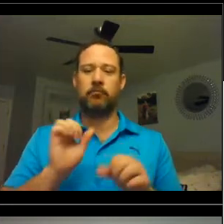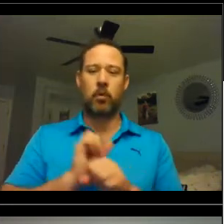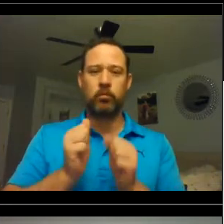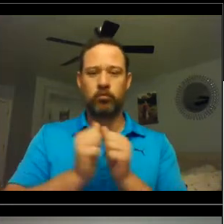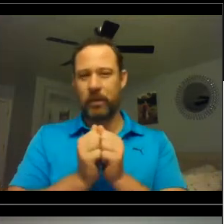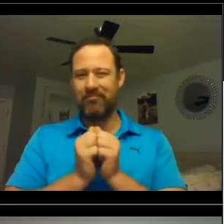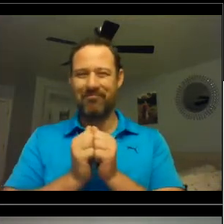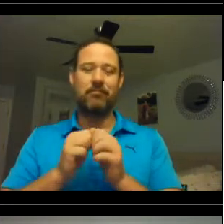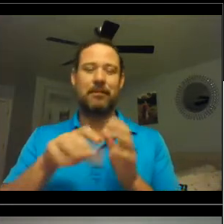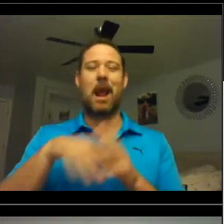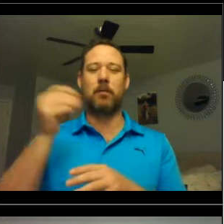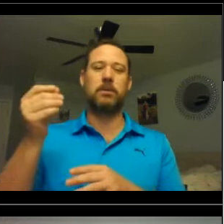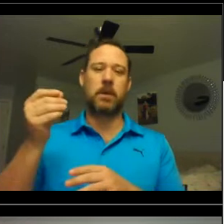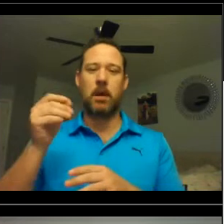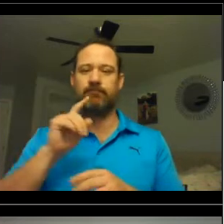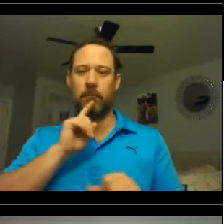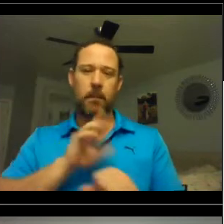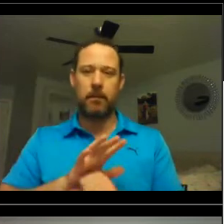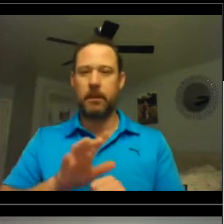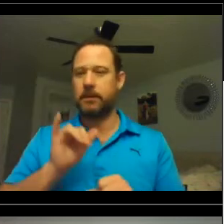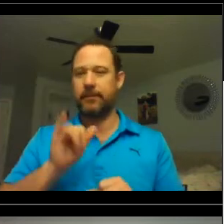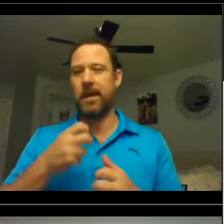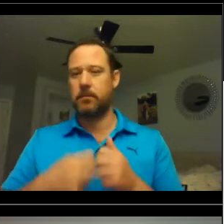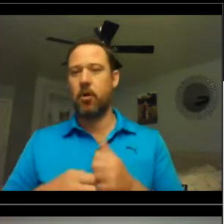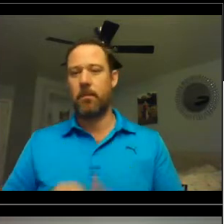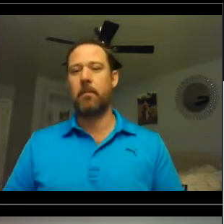commitments if that ends up posing a challenge.